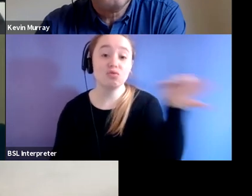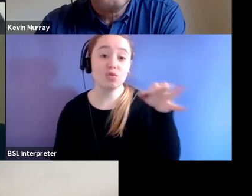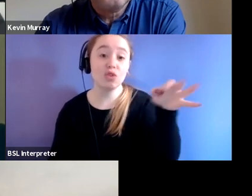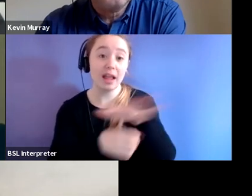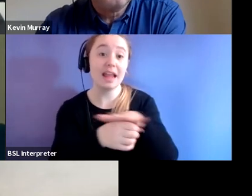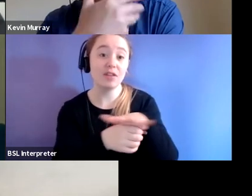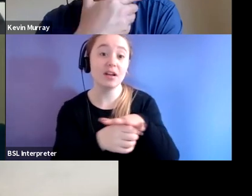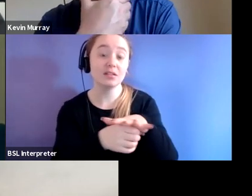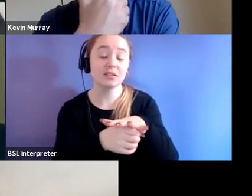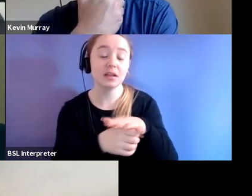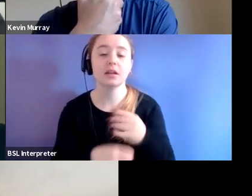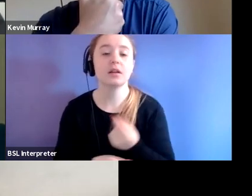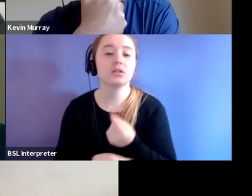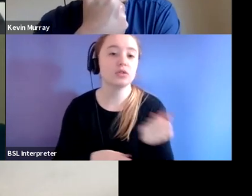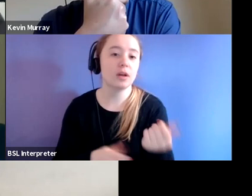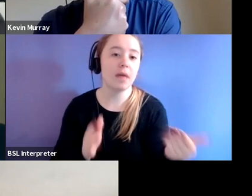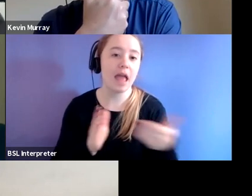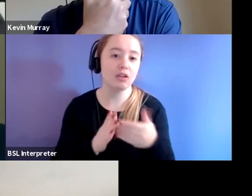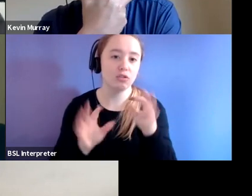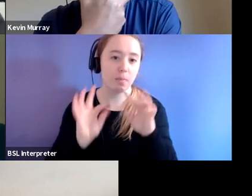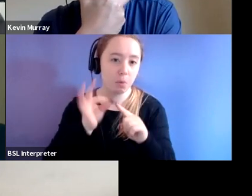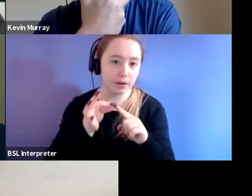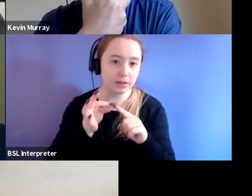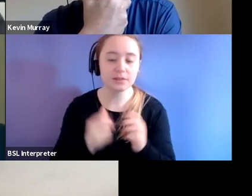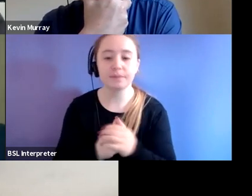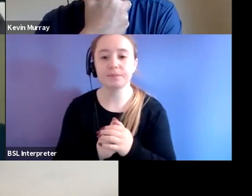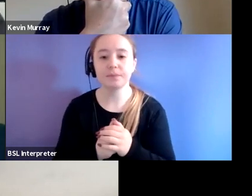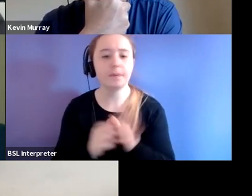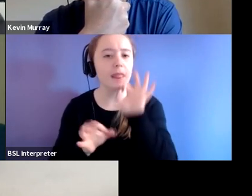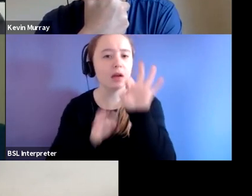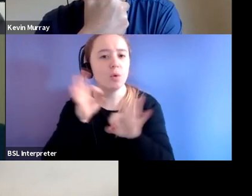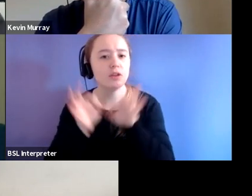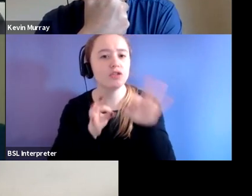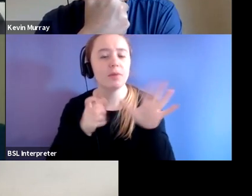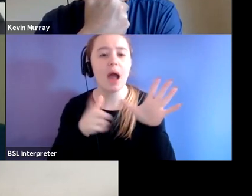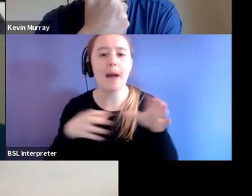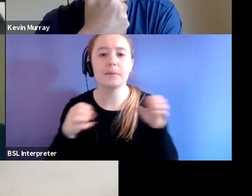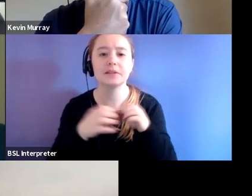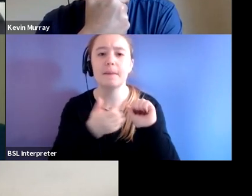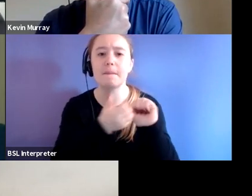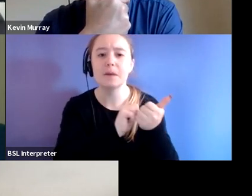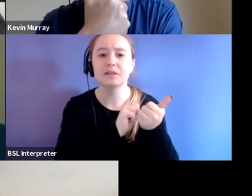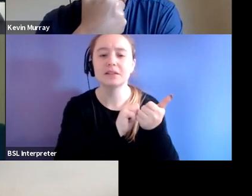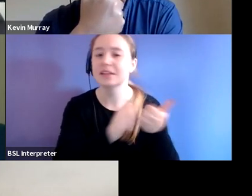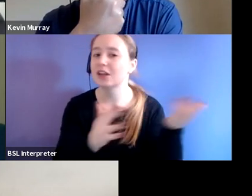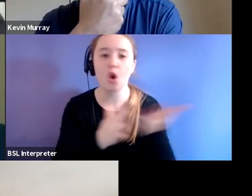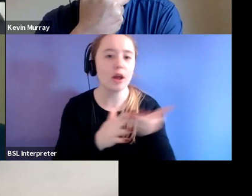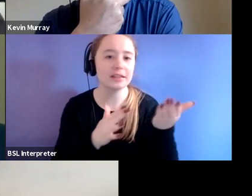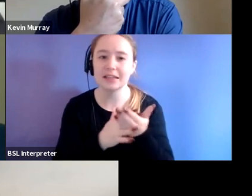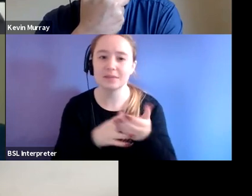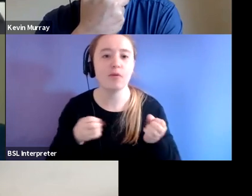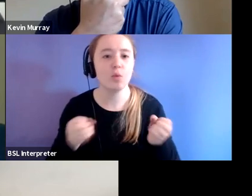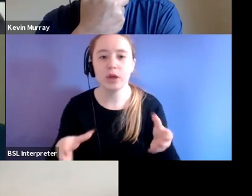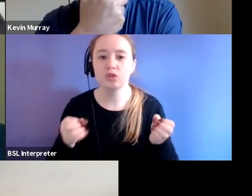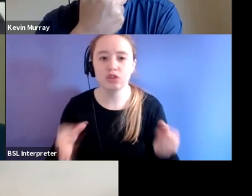other points, if I could. I think there was a question about a bus in Aberdeenshire that is not wheelchair accessible.